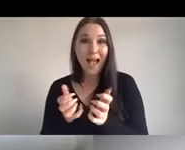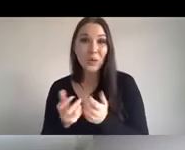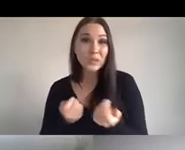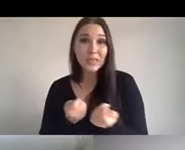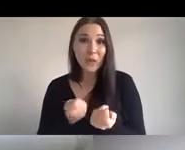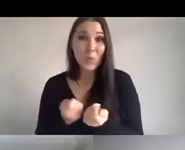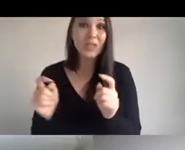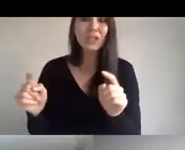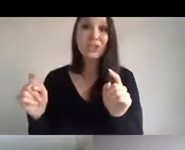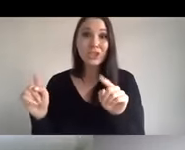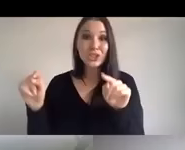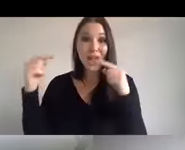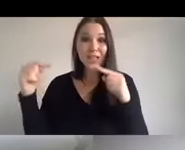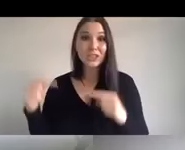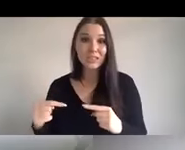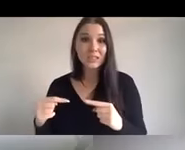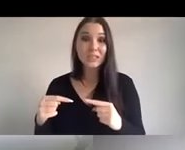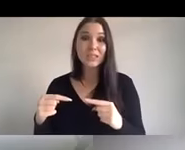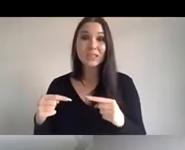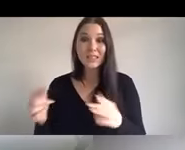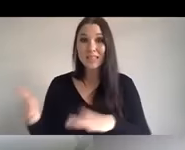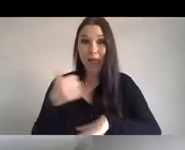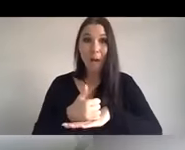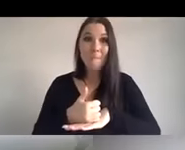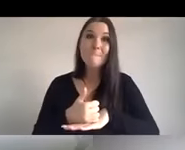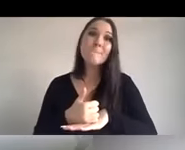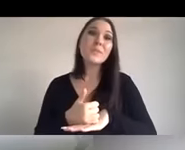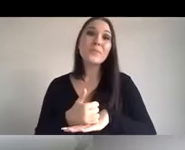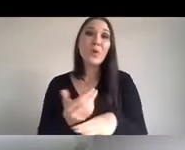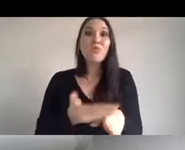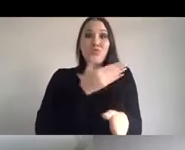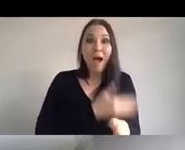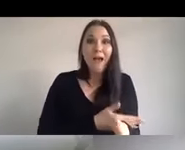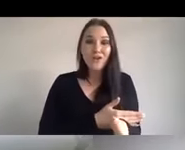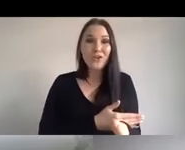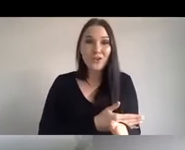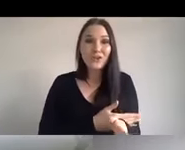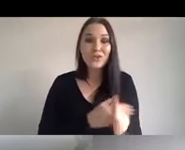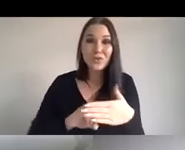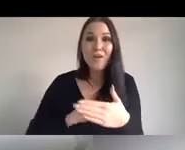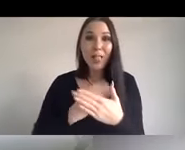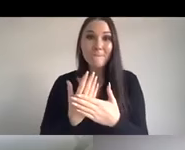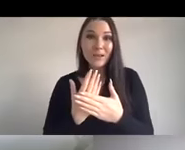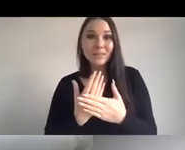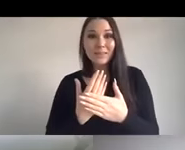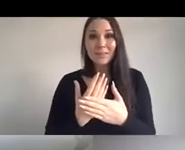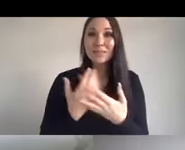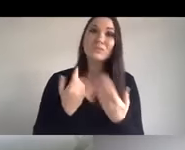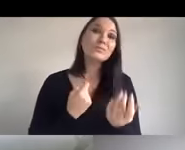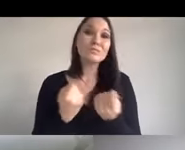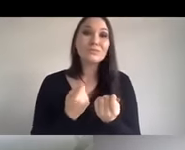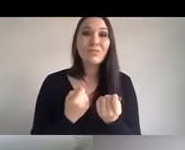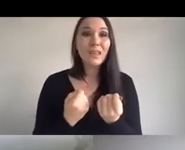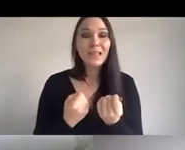challenges? How are you setting up, even prior to development, to sort of deal with these